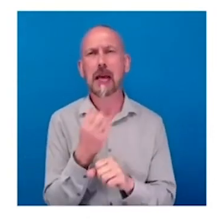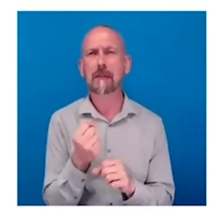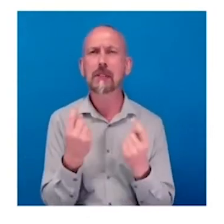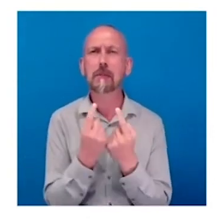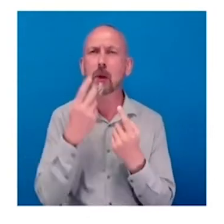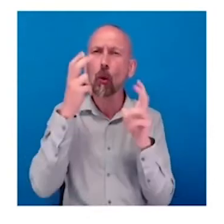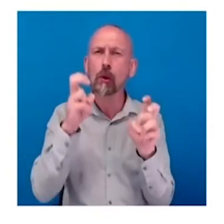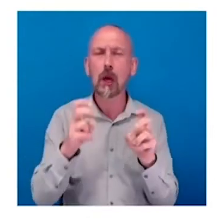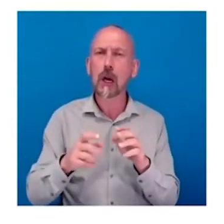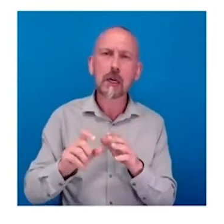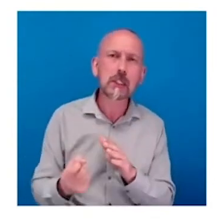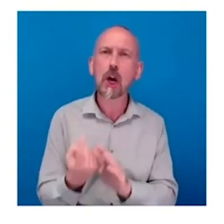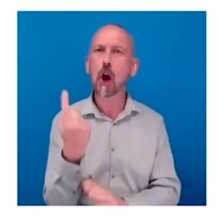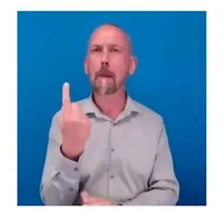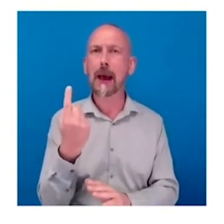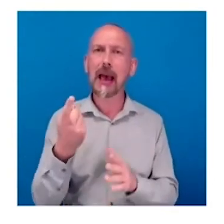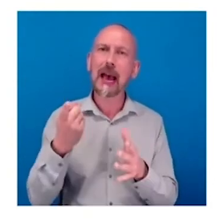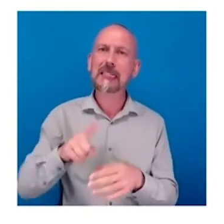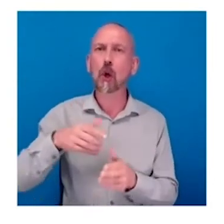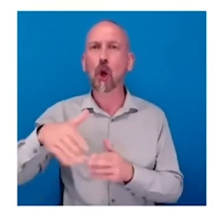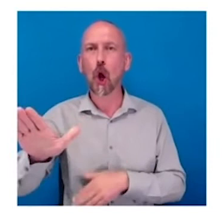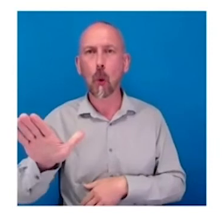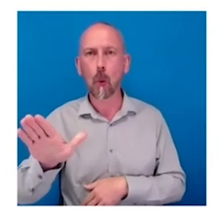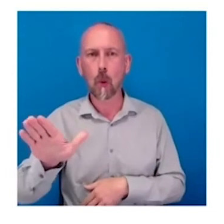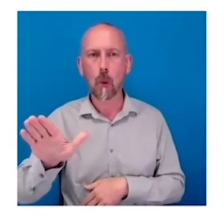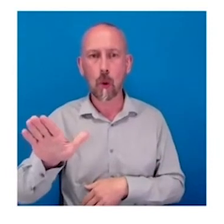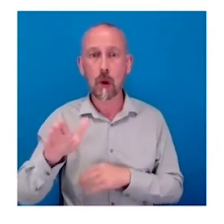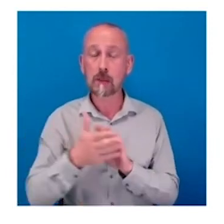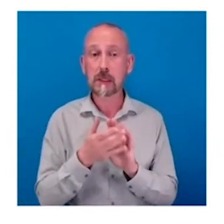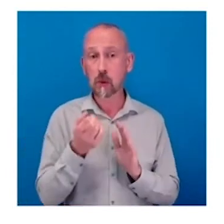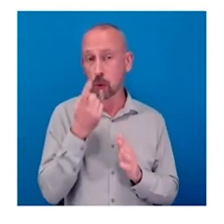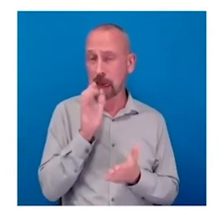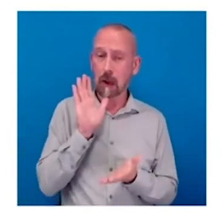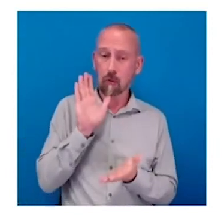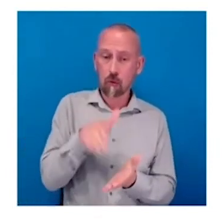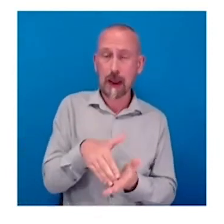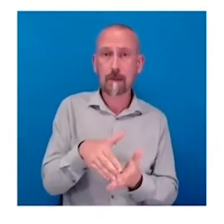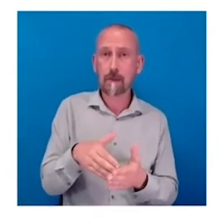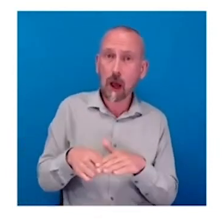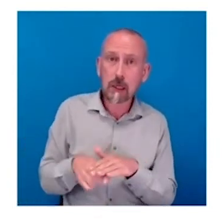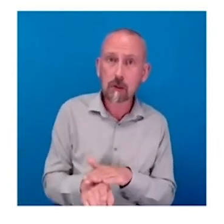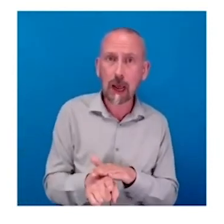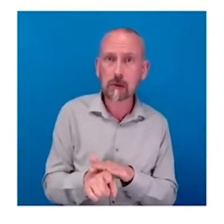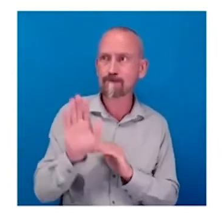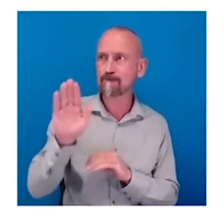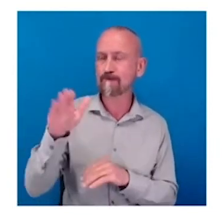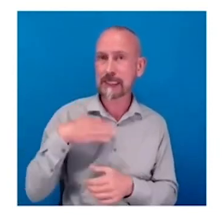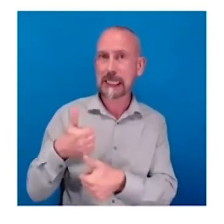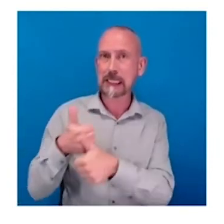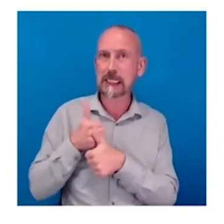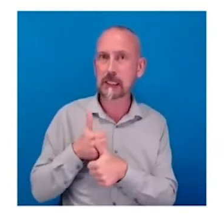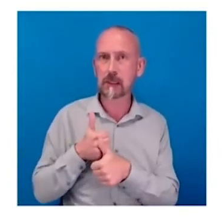people can just turn up and at any underground station or whatever and get assistance. They don't have to book it in